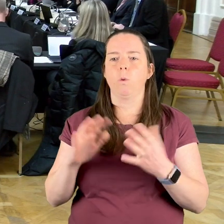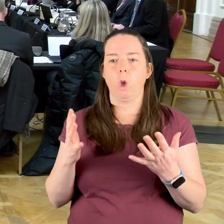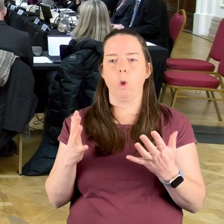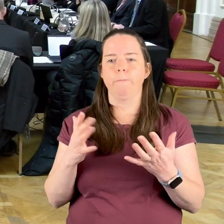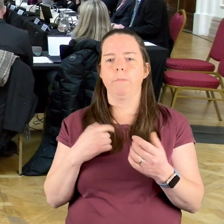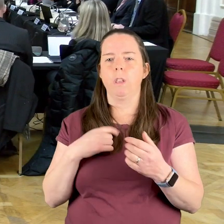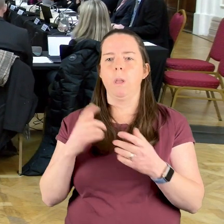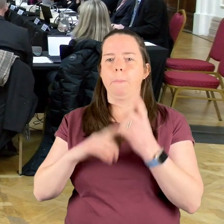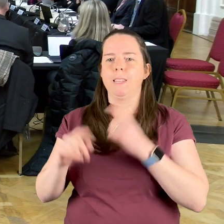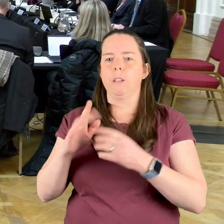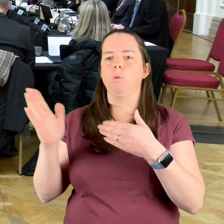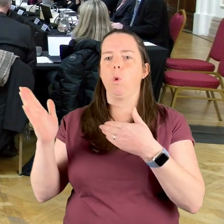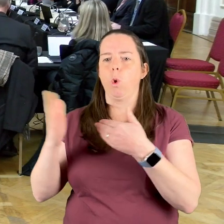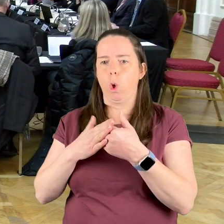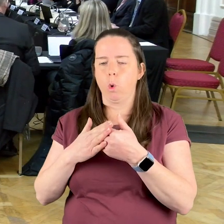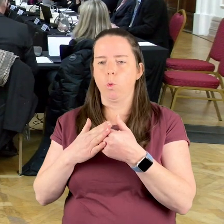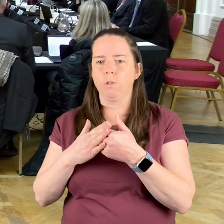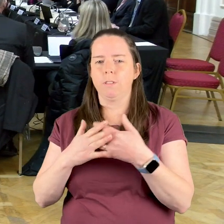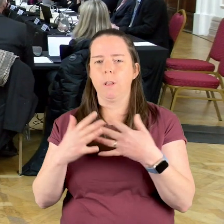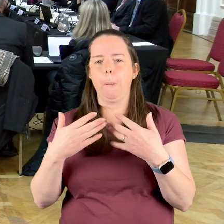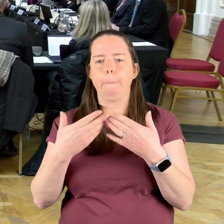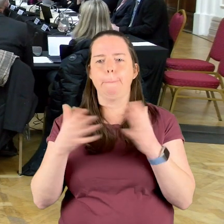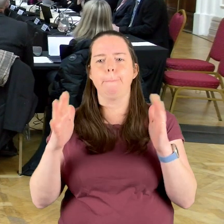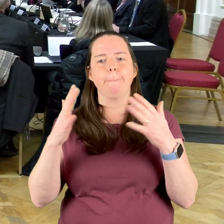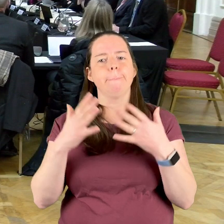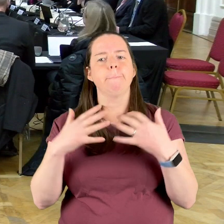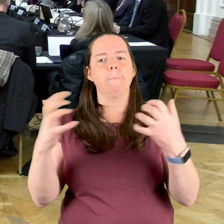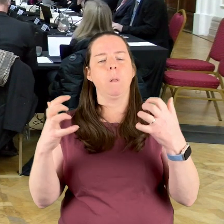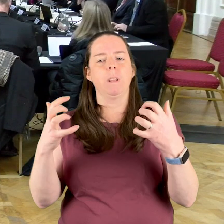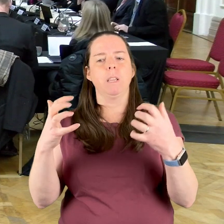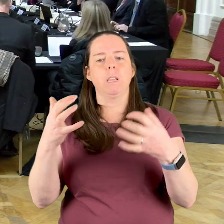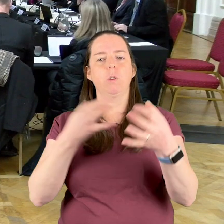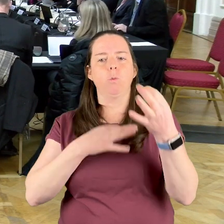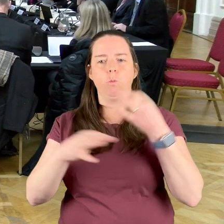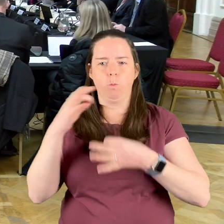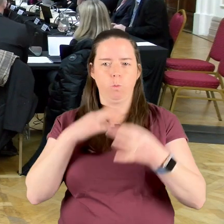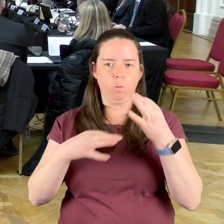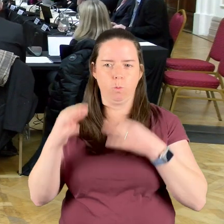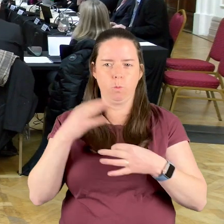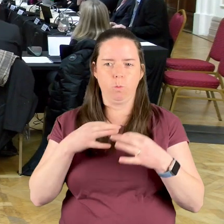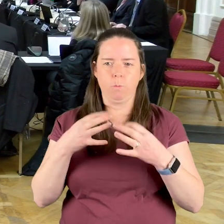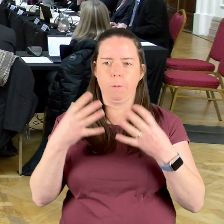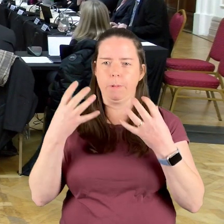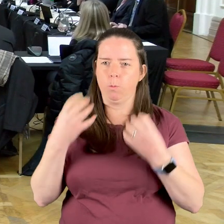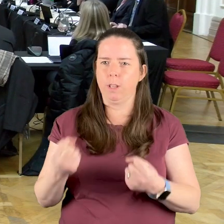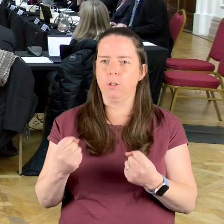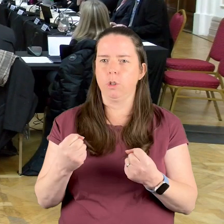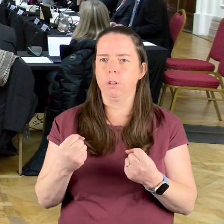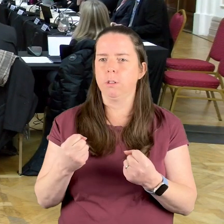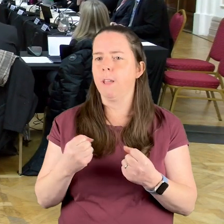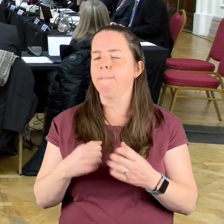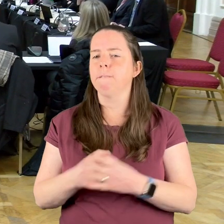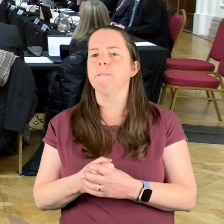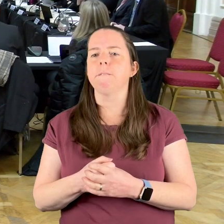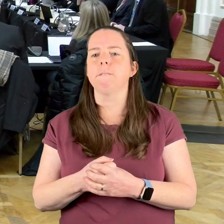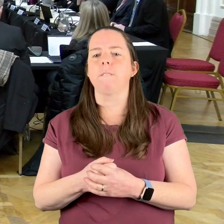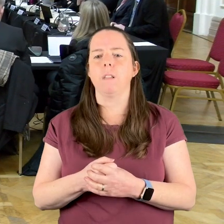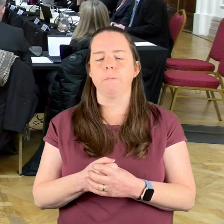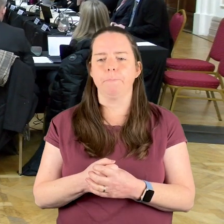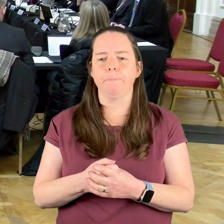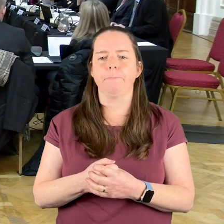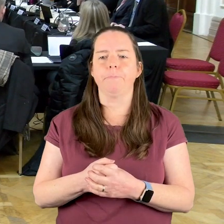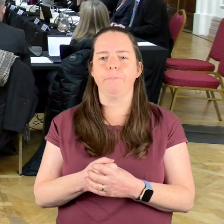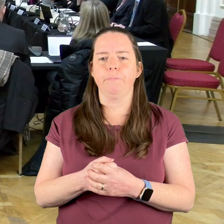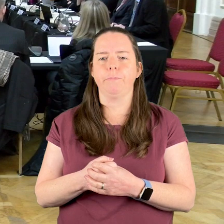From behind, indeed. So on that basis, I am going to close the meeting